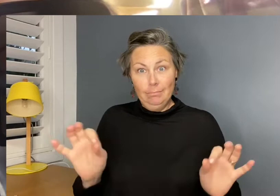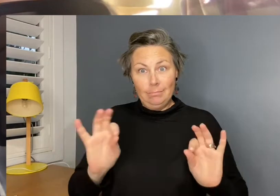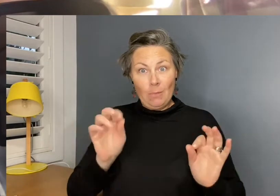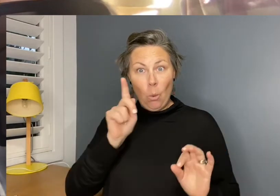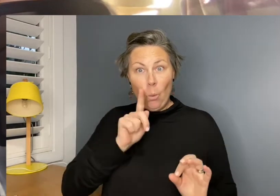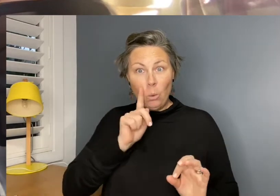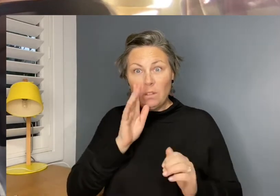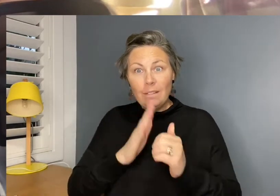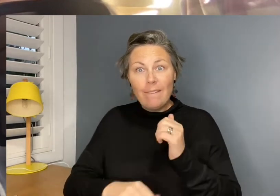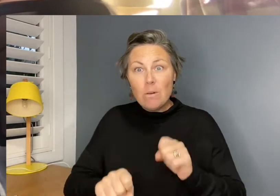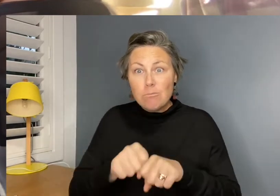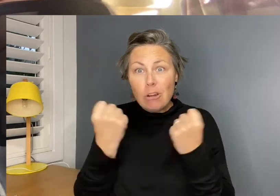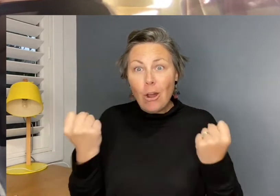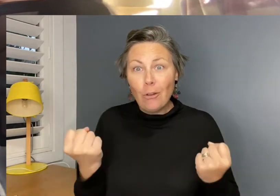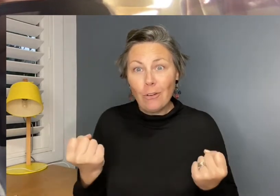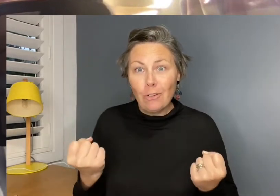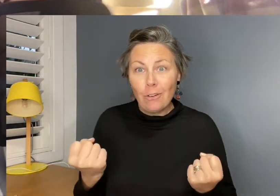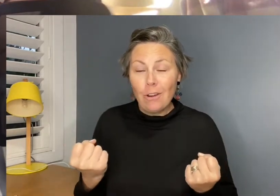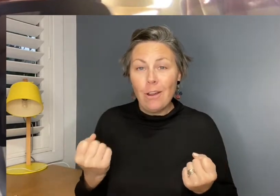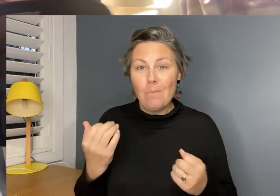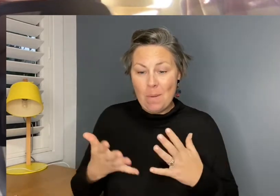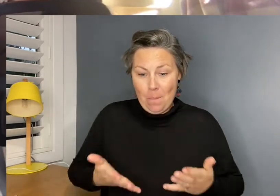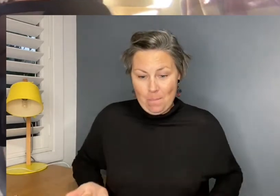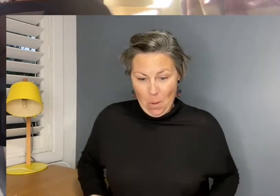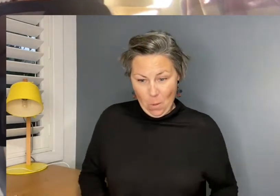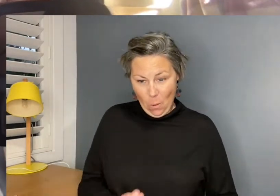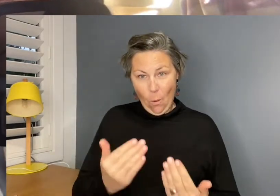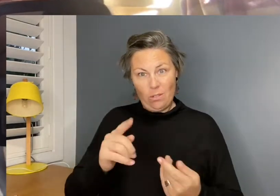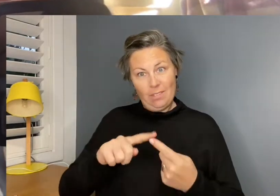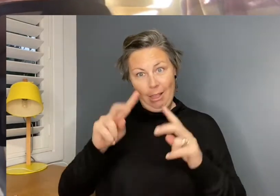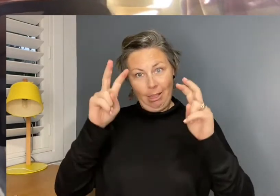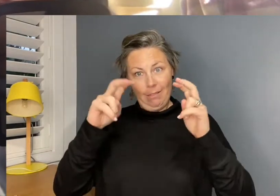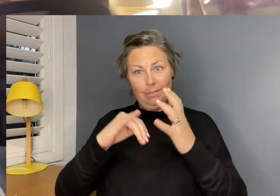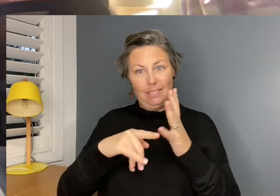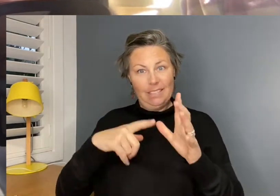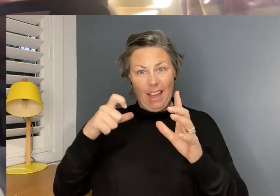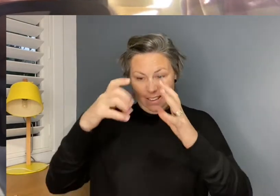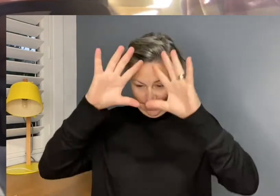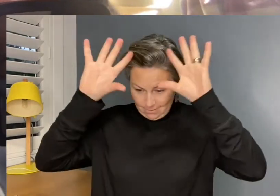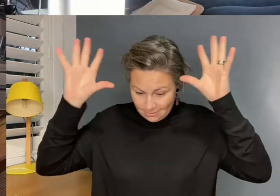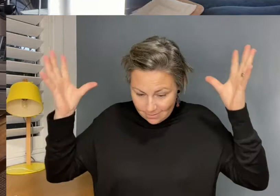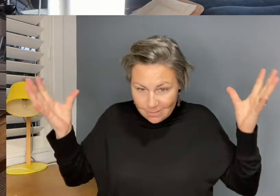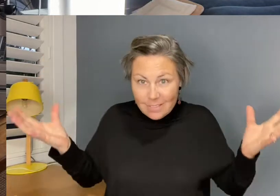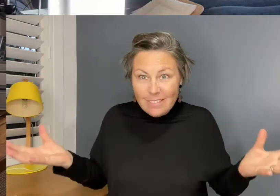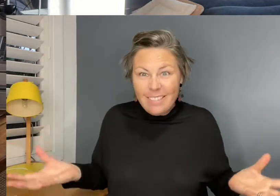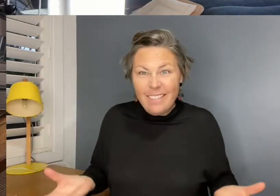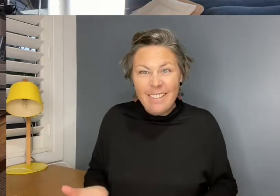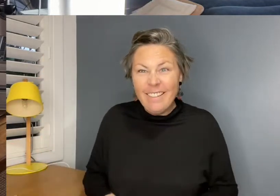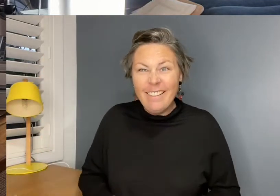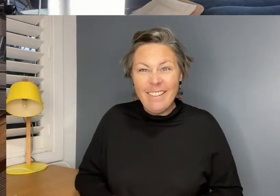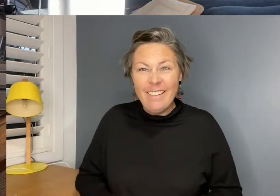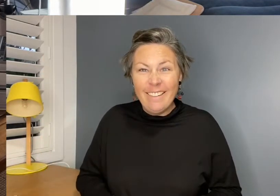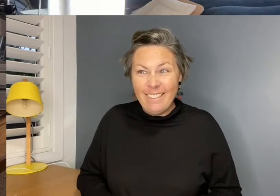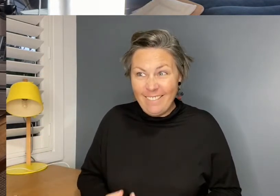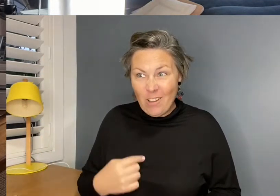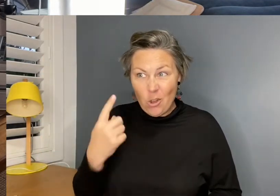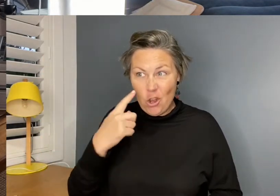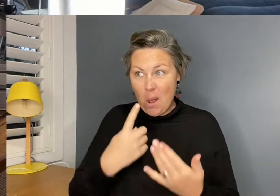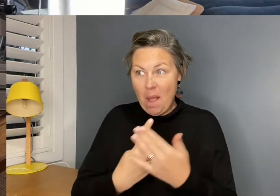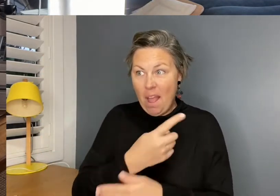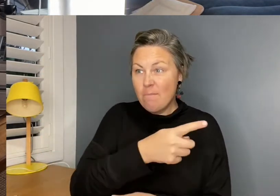waters never broke, and he was kind of almost still born in the sack, which was cool. Oh, rare, but it does happen.